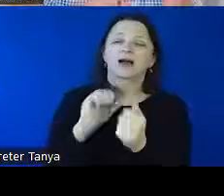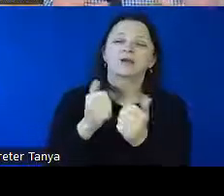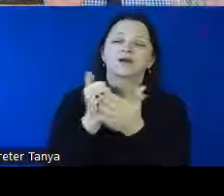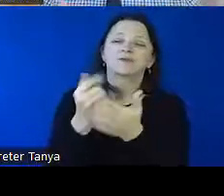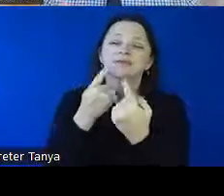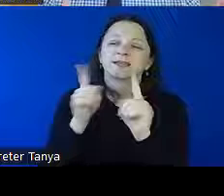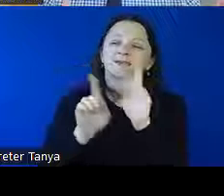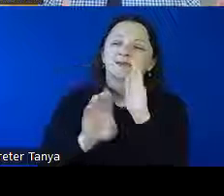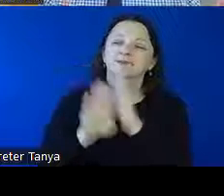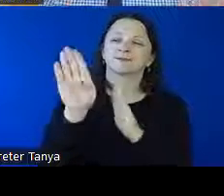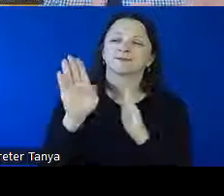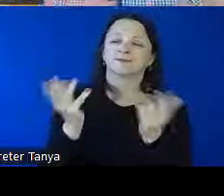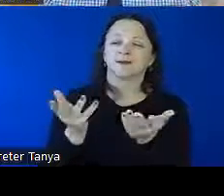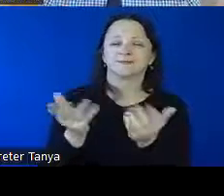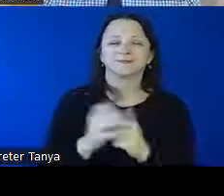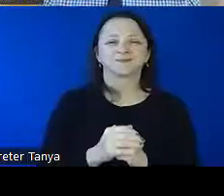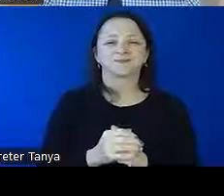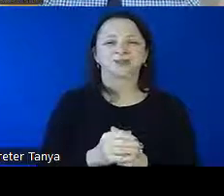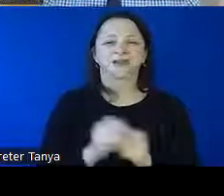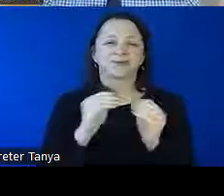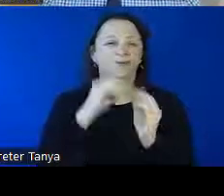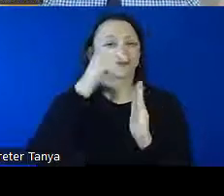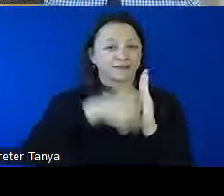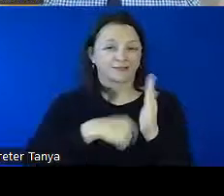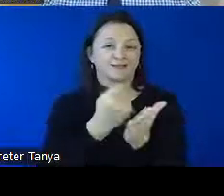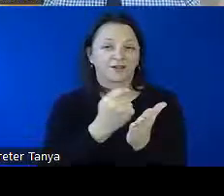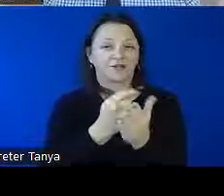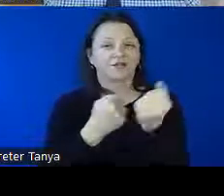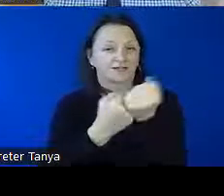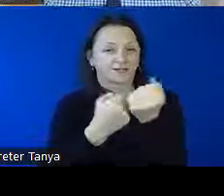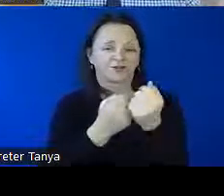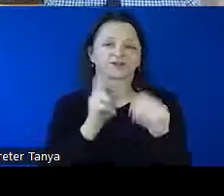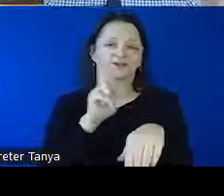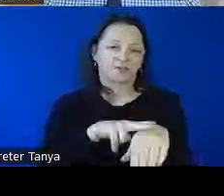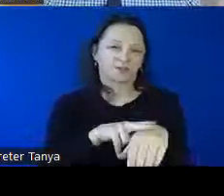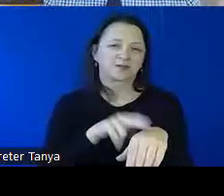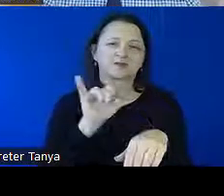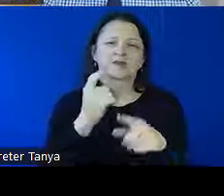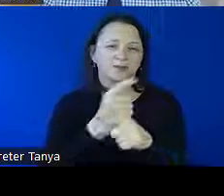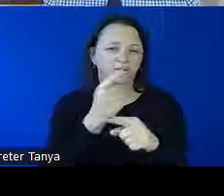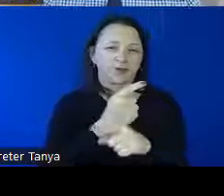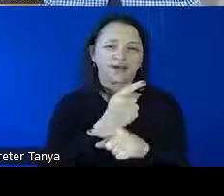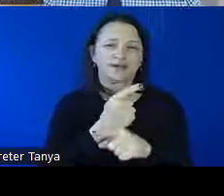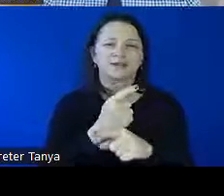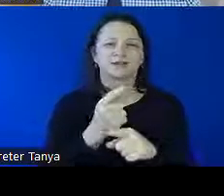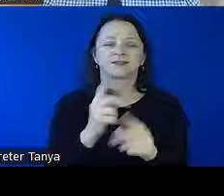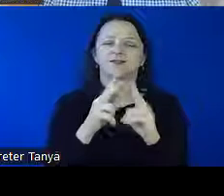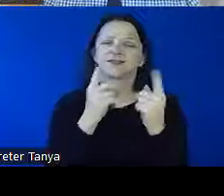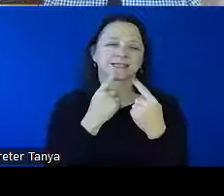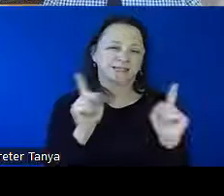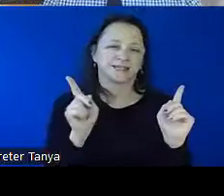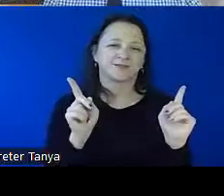Obviously, there's the more intensive kind of therapeutic supports, which are very appropriate and have shown great success in many